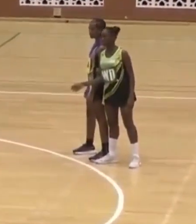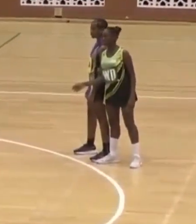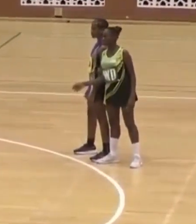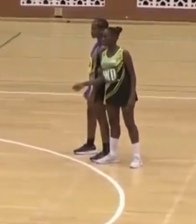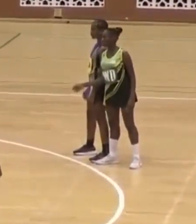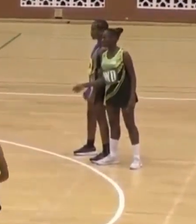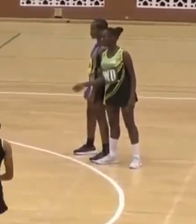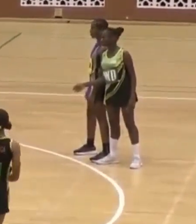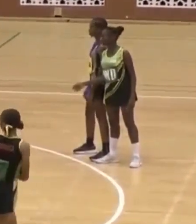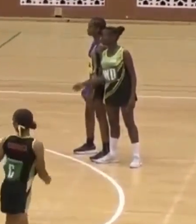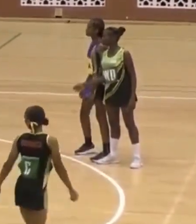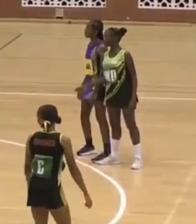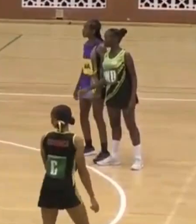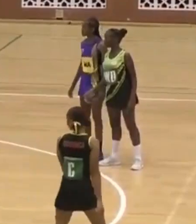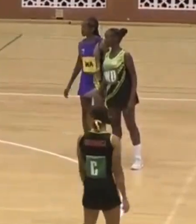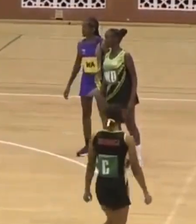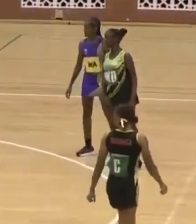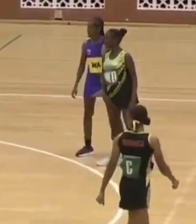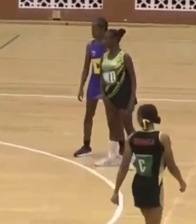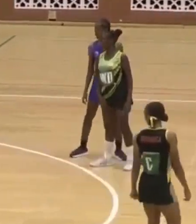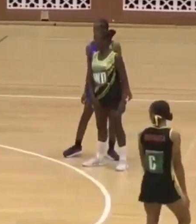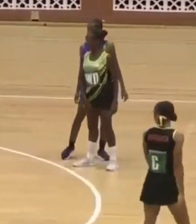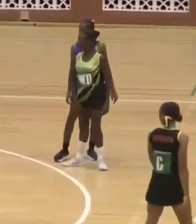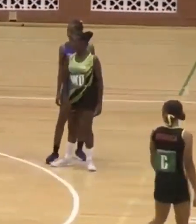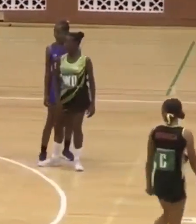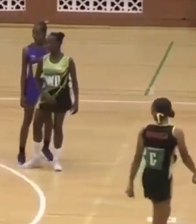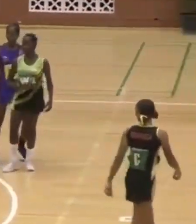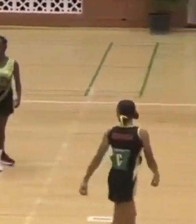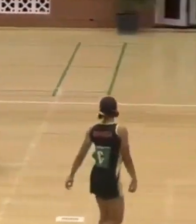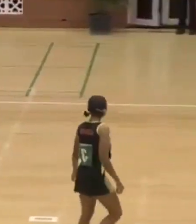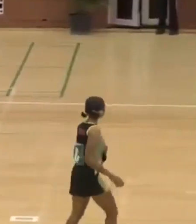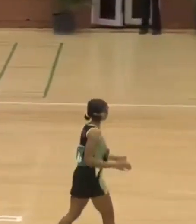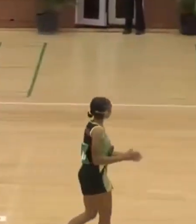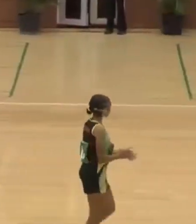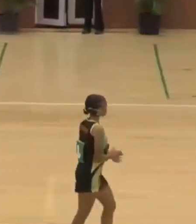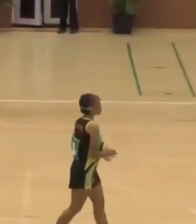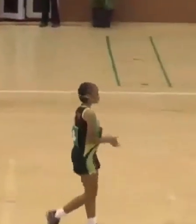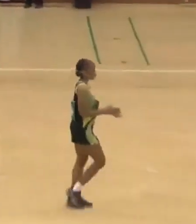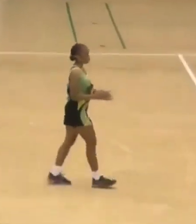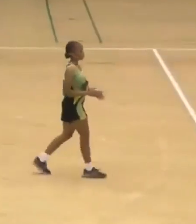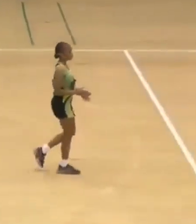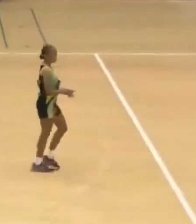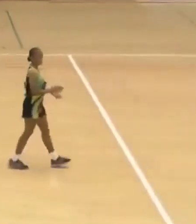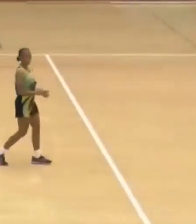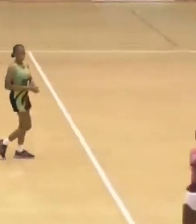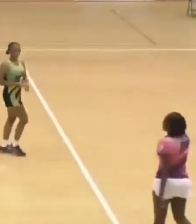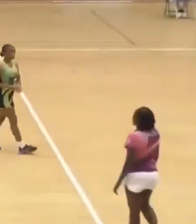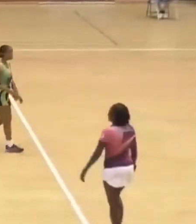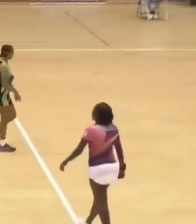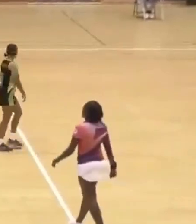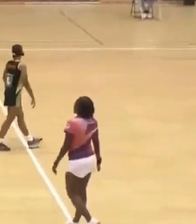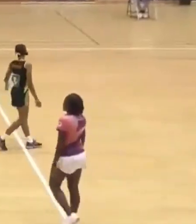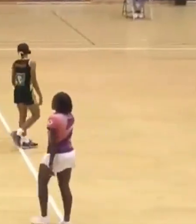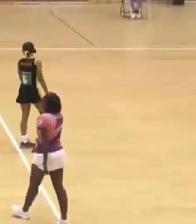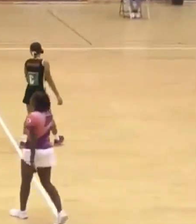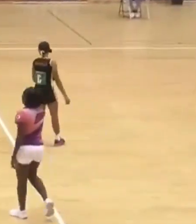Passes it back out, passes it right through her hand. This is the first through-hand pass I've seen. That's the end.